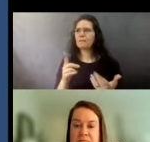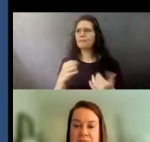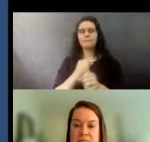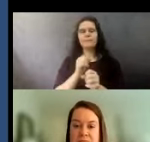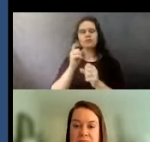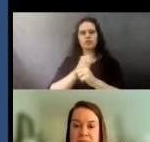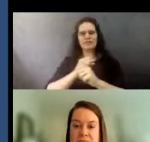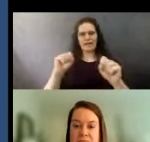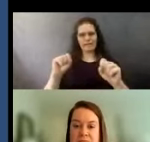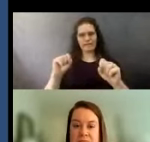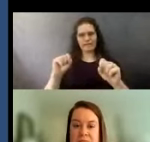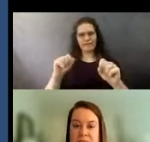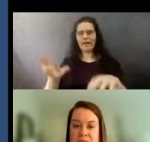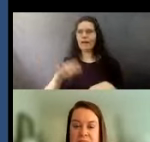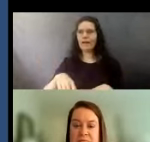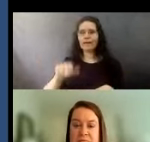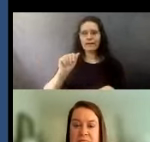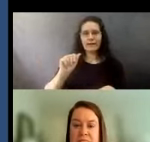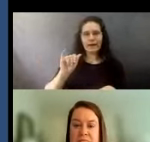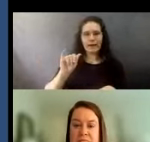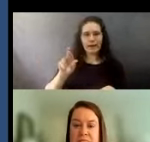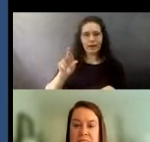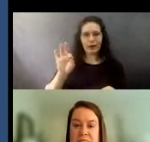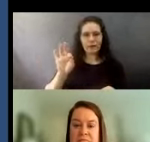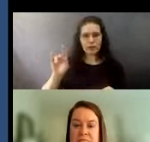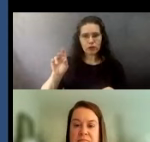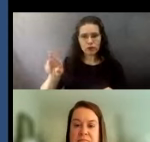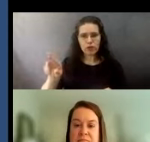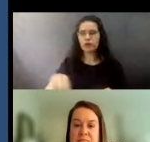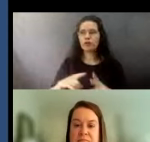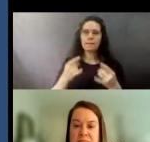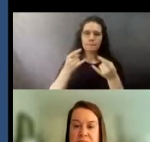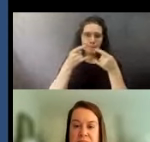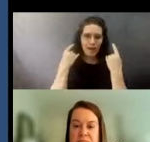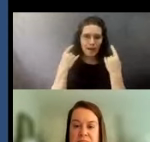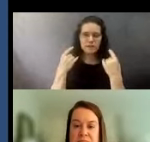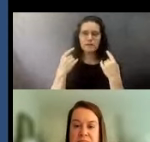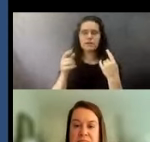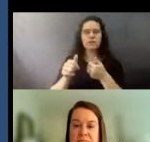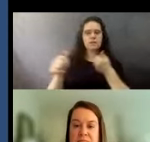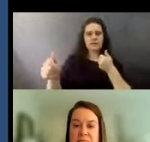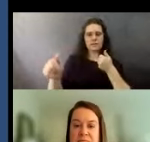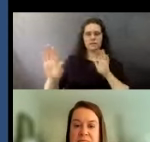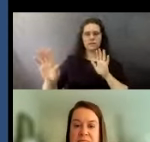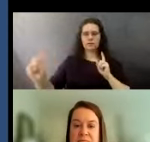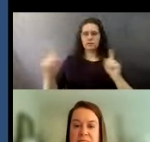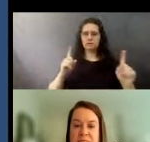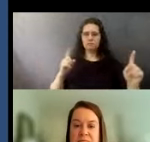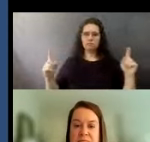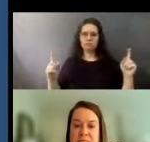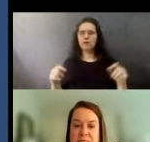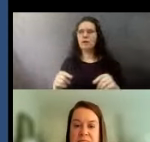talking about air filters and masking and social distancing and